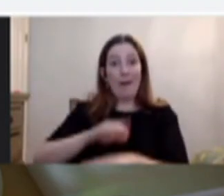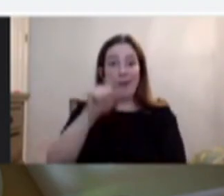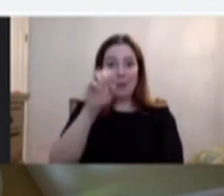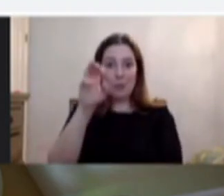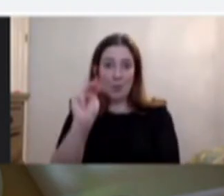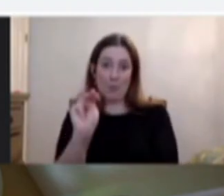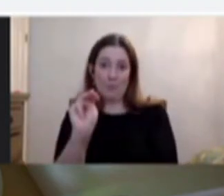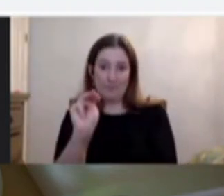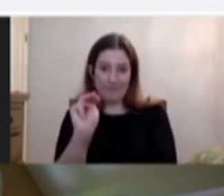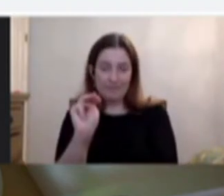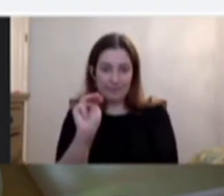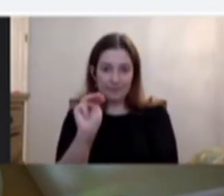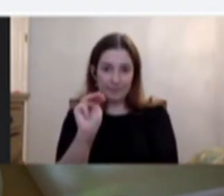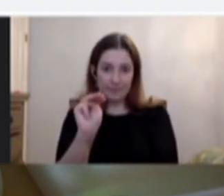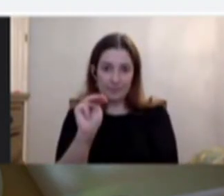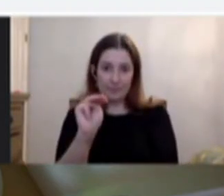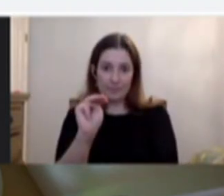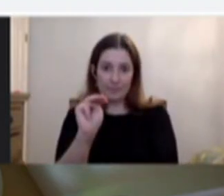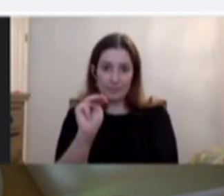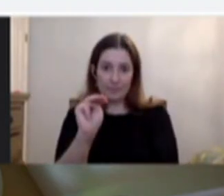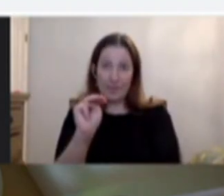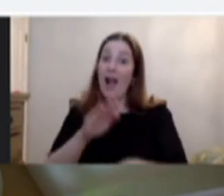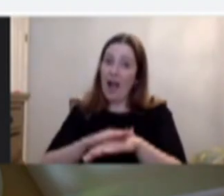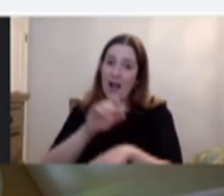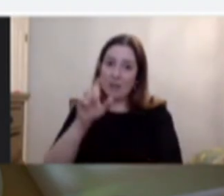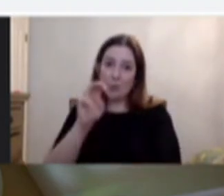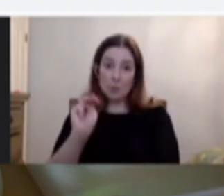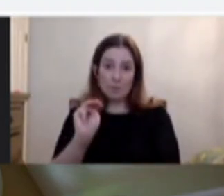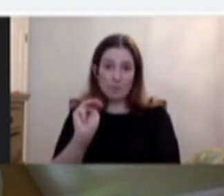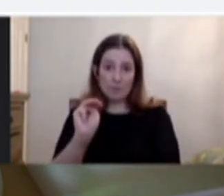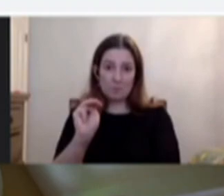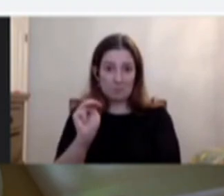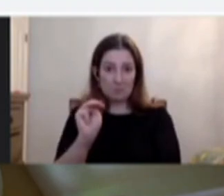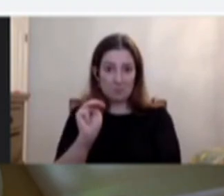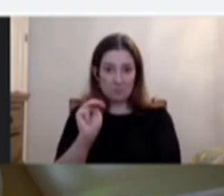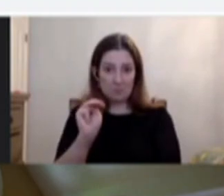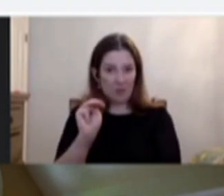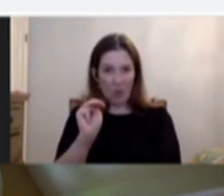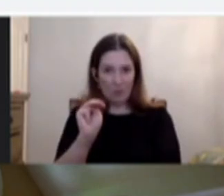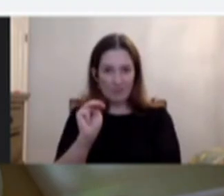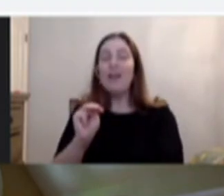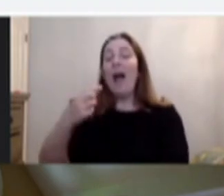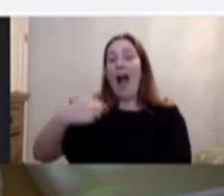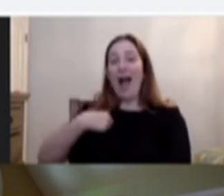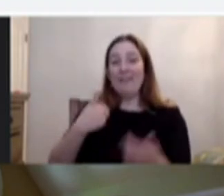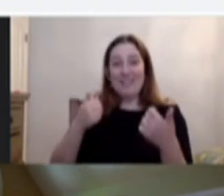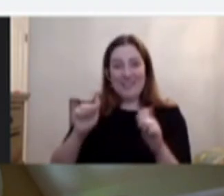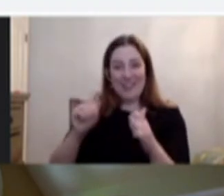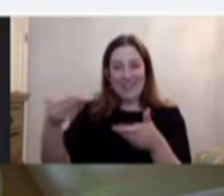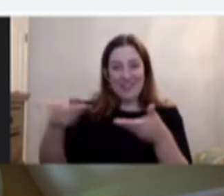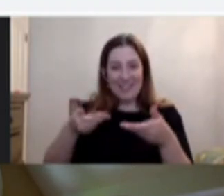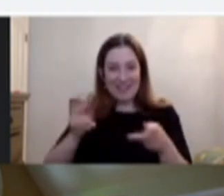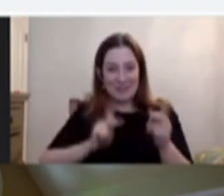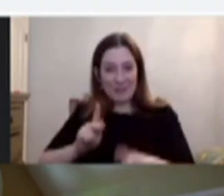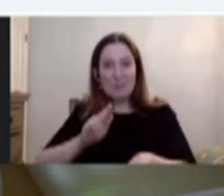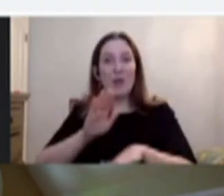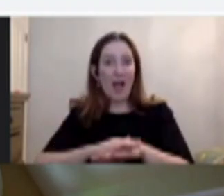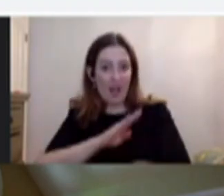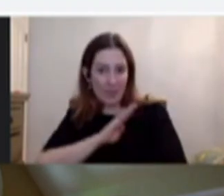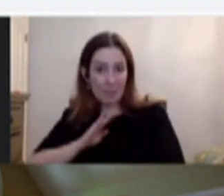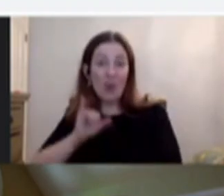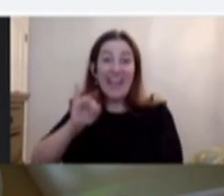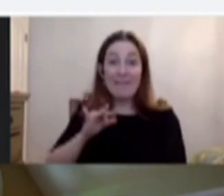going to do my best to try to introduce everybody on the board who's here. And if I